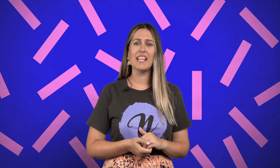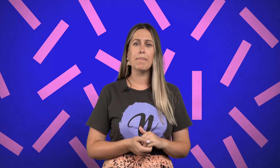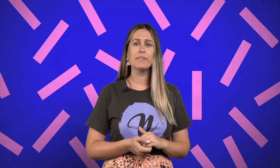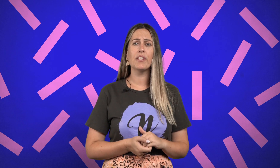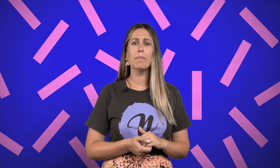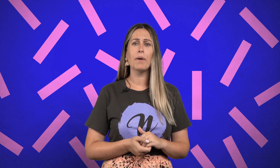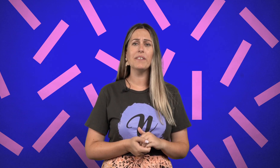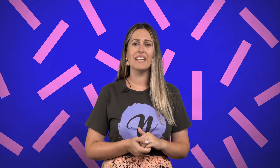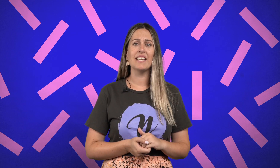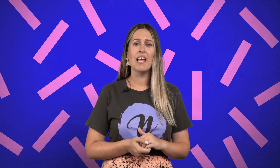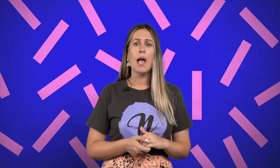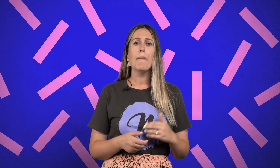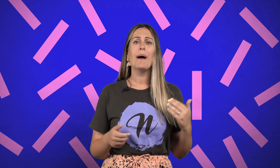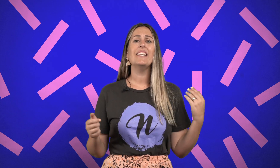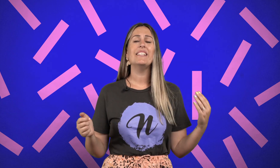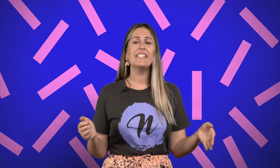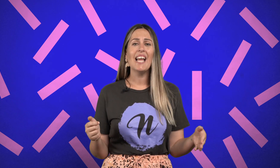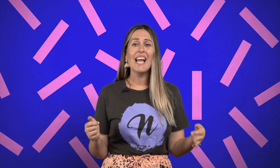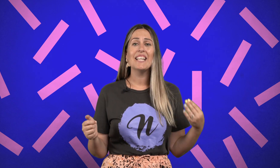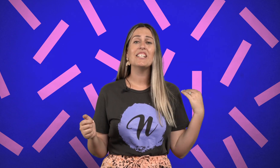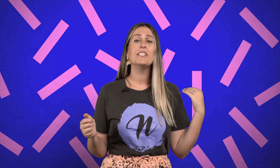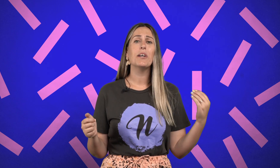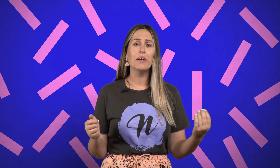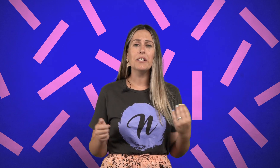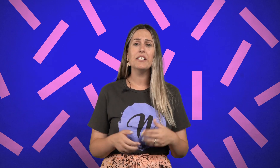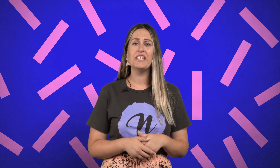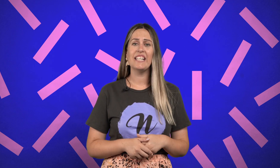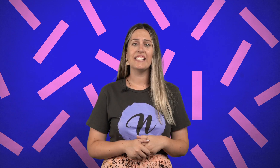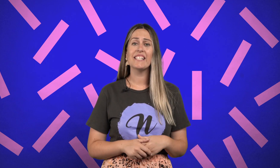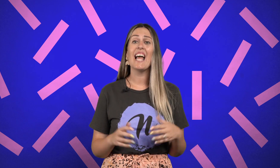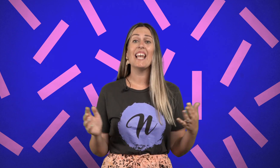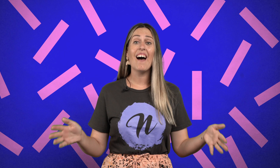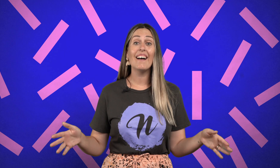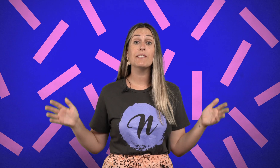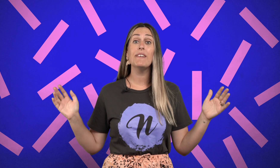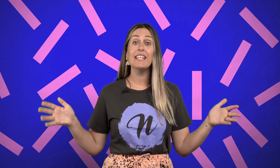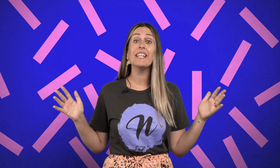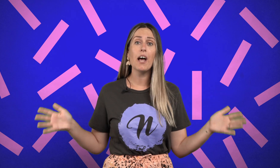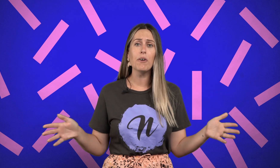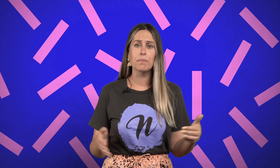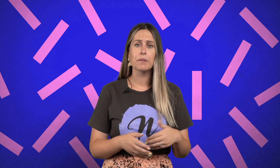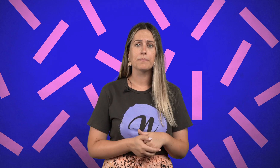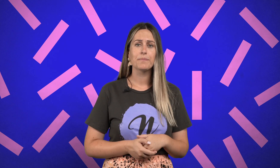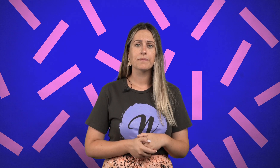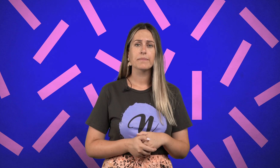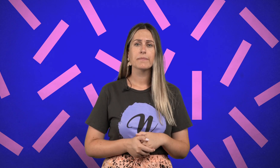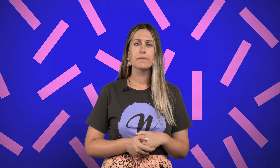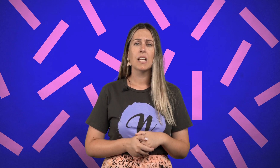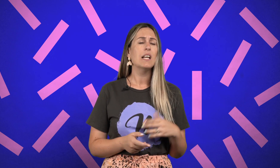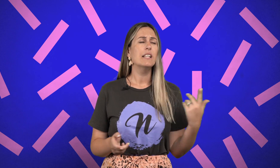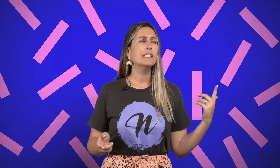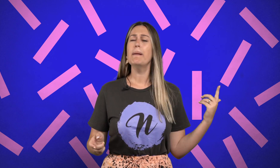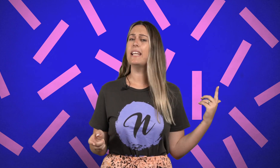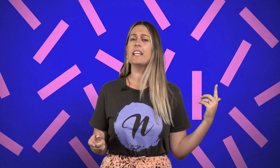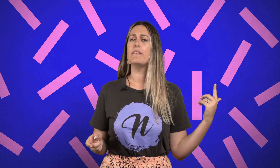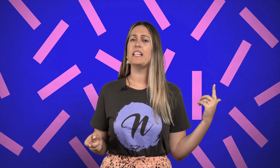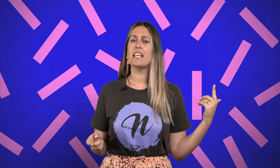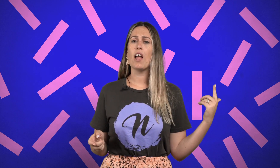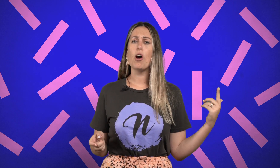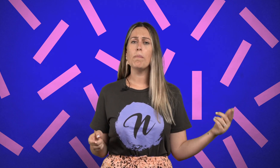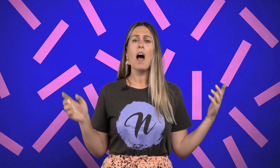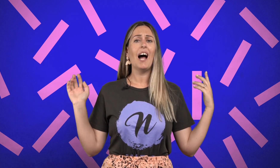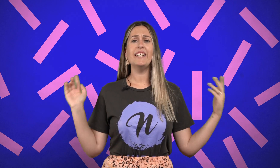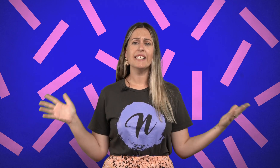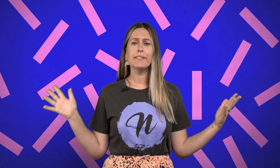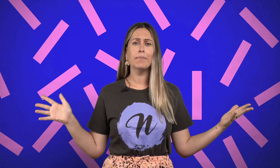like the disciples on the boat did, but instead to turn to Jesus and ask for his help. Speaking of